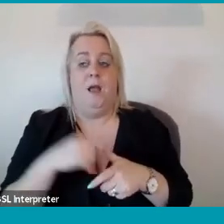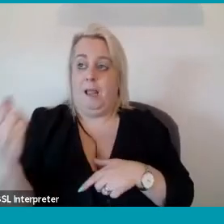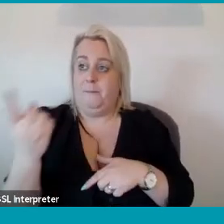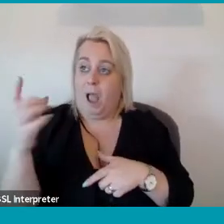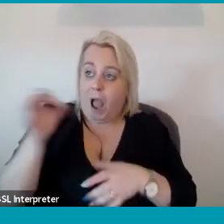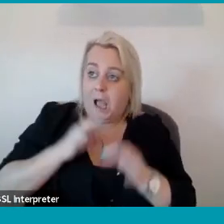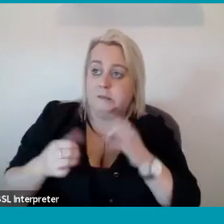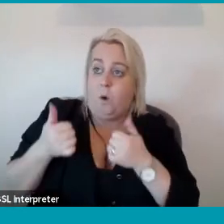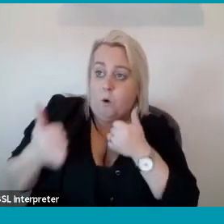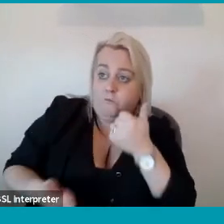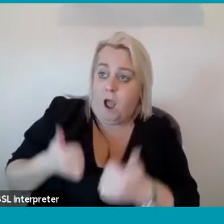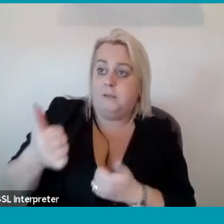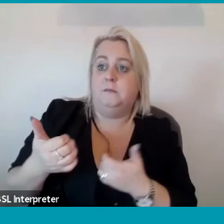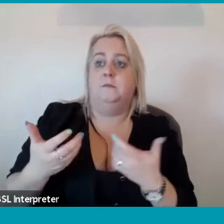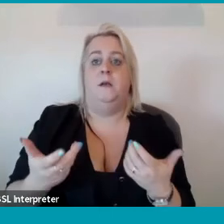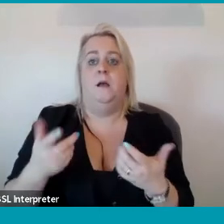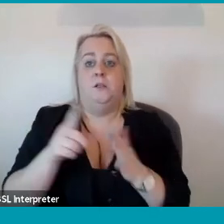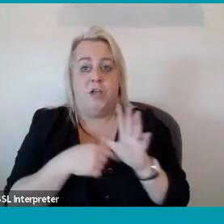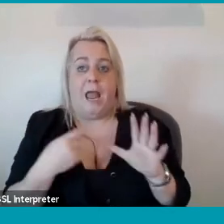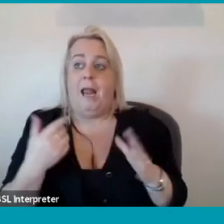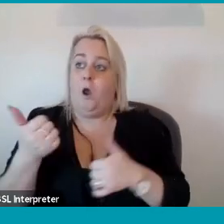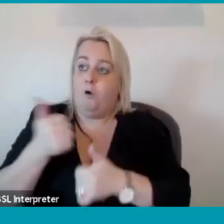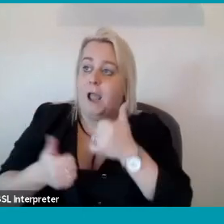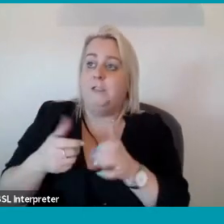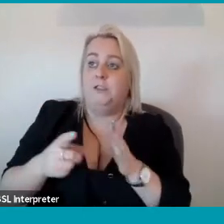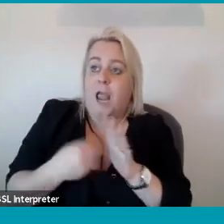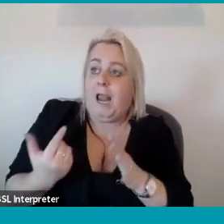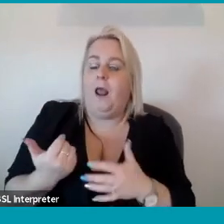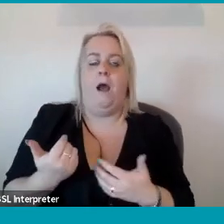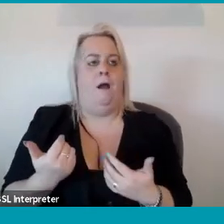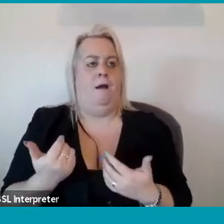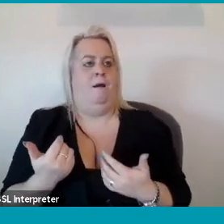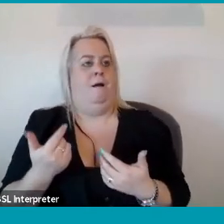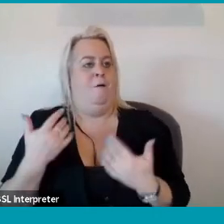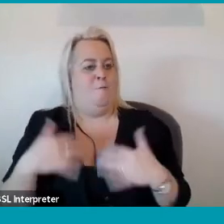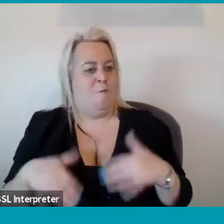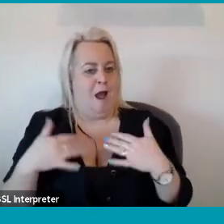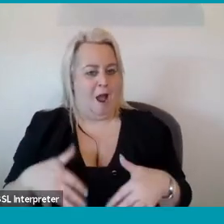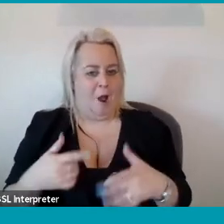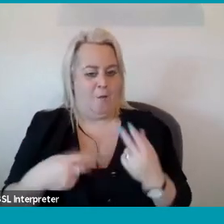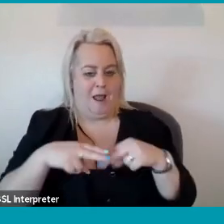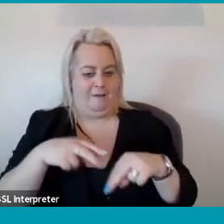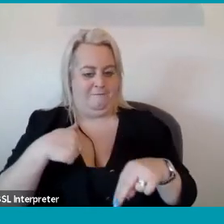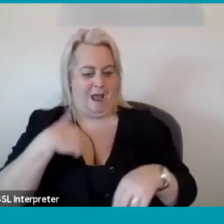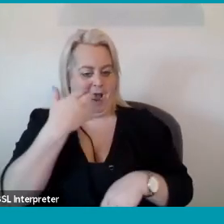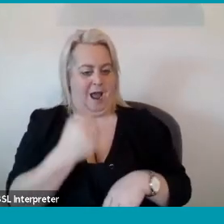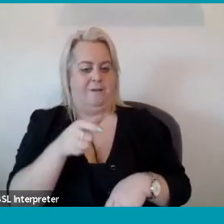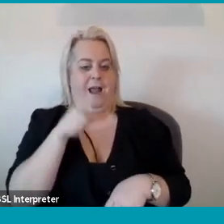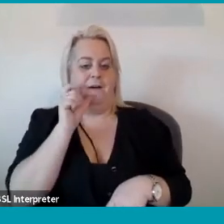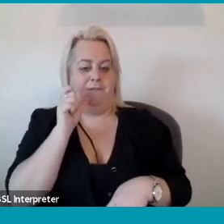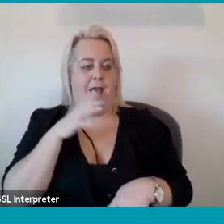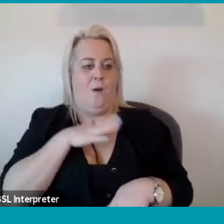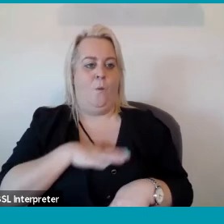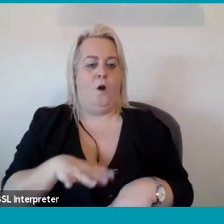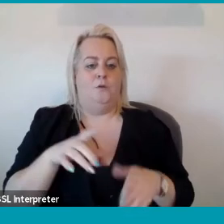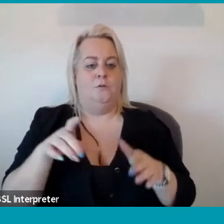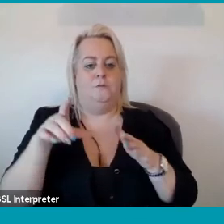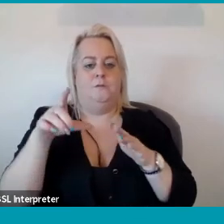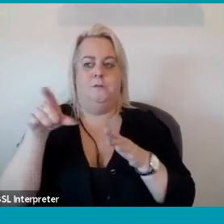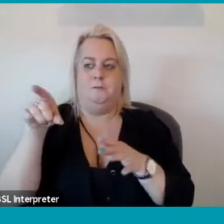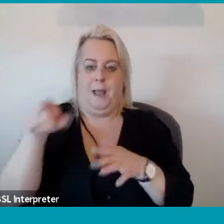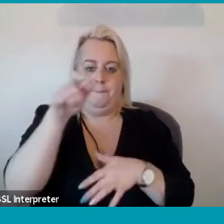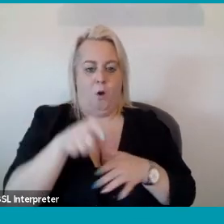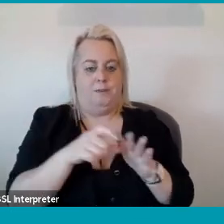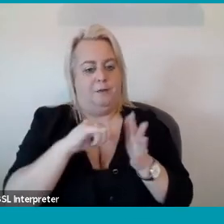all right, Jane, because he remembered my name. And I remember thinking at the time, if I had a cafe, if that was my business, I'd want to employ him.